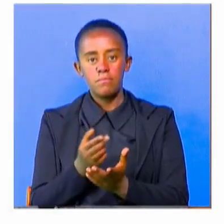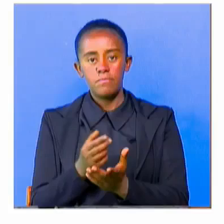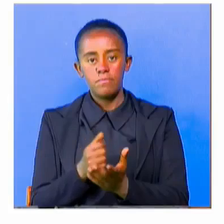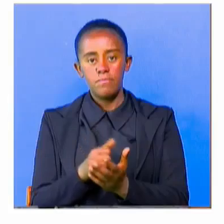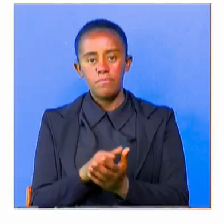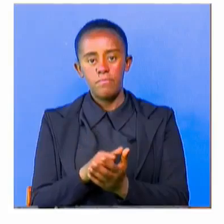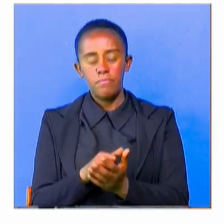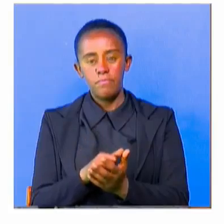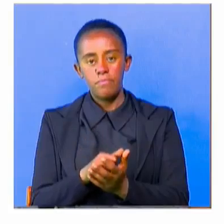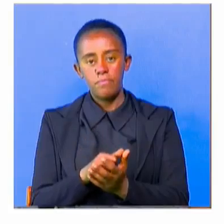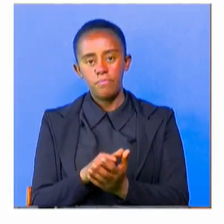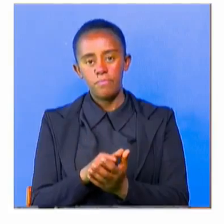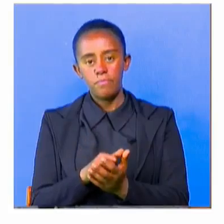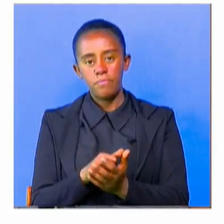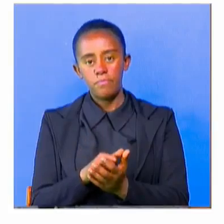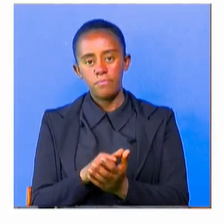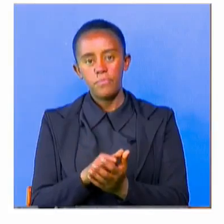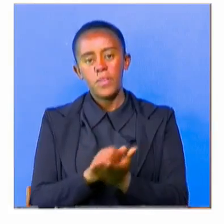The parents